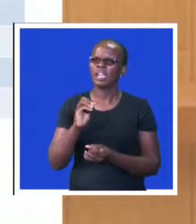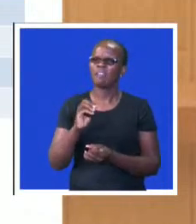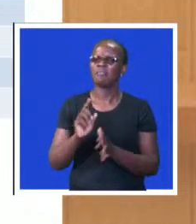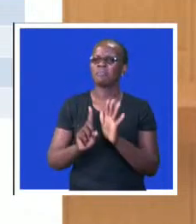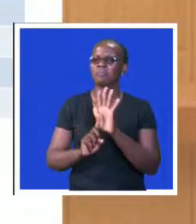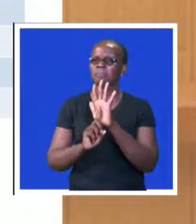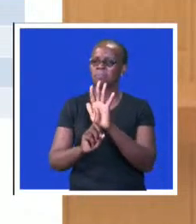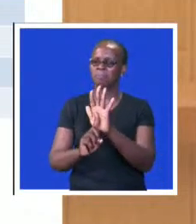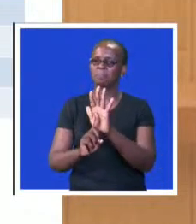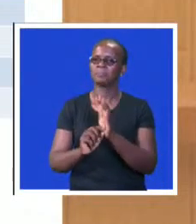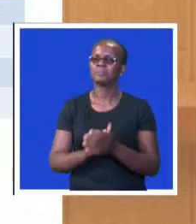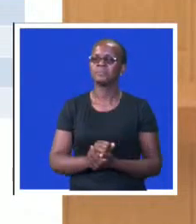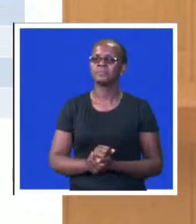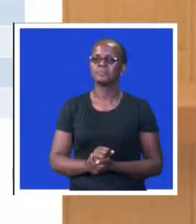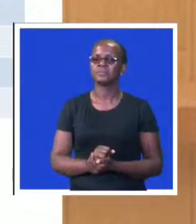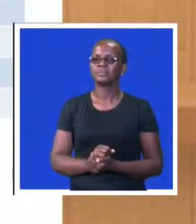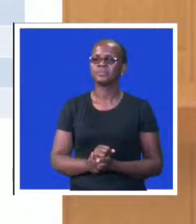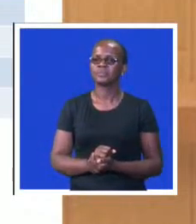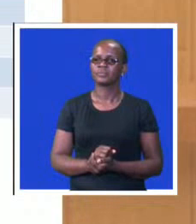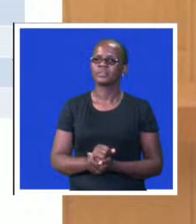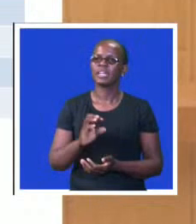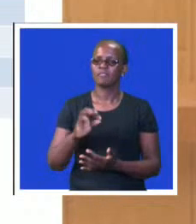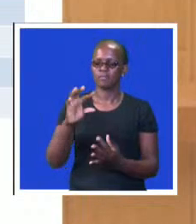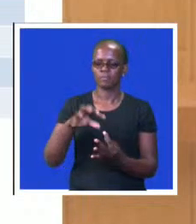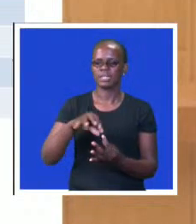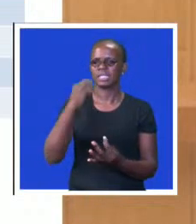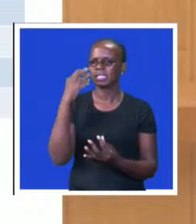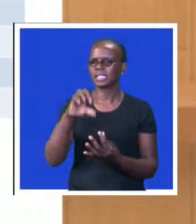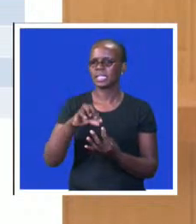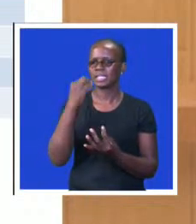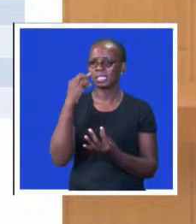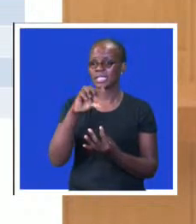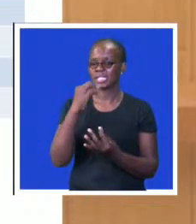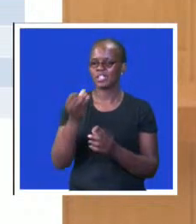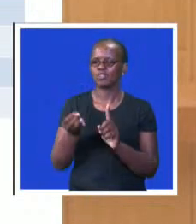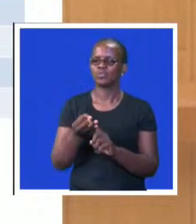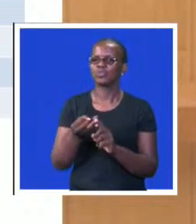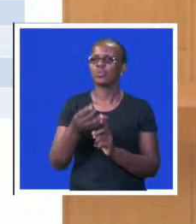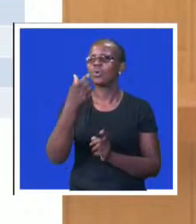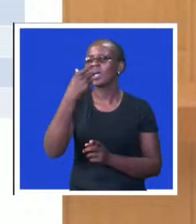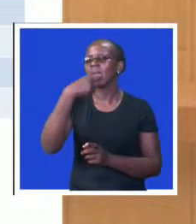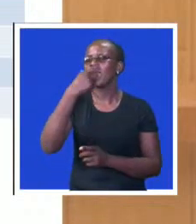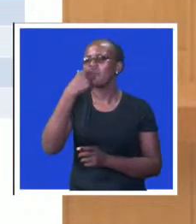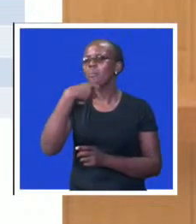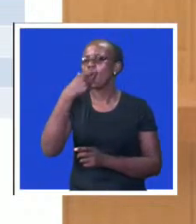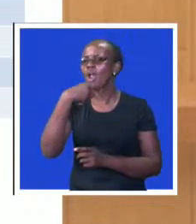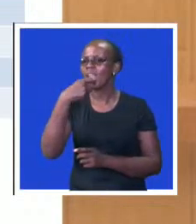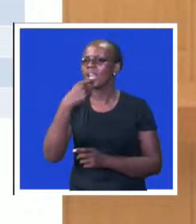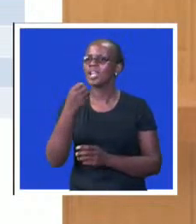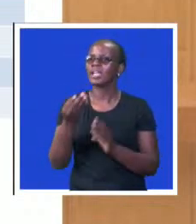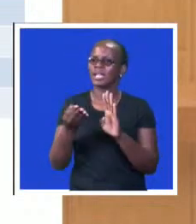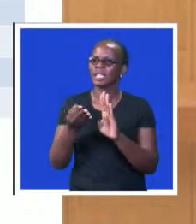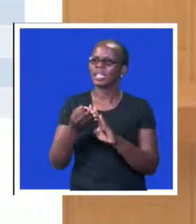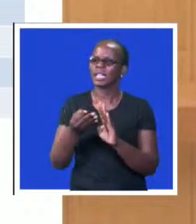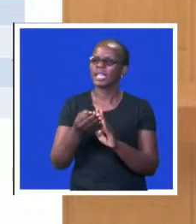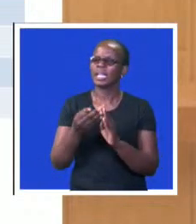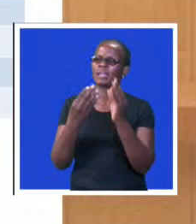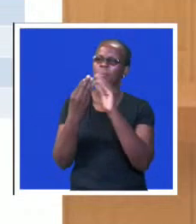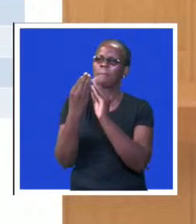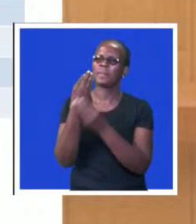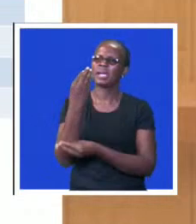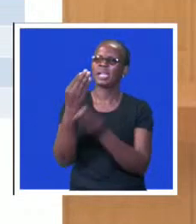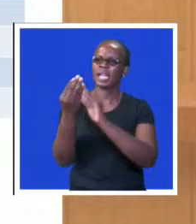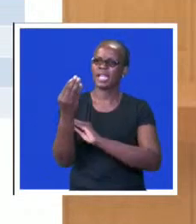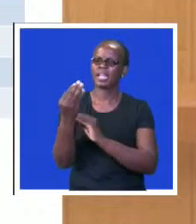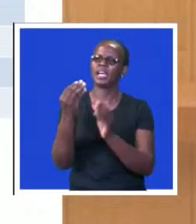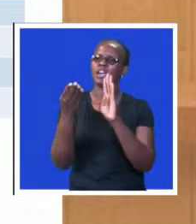the things that a learner may buy. We have snacks, we have apples, we have bananas, we have